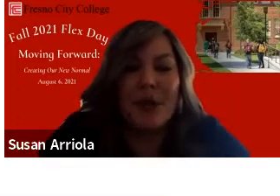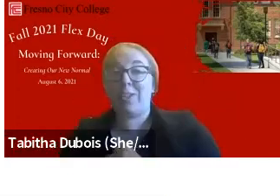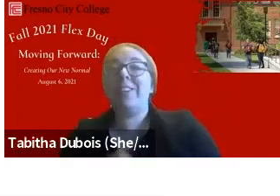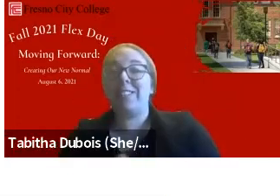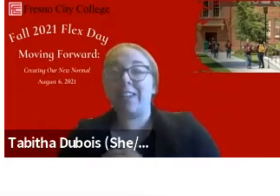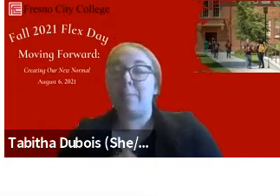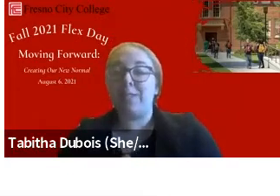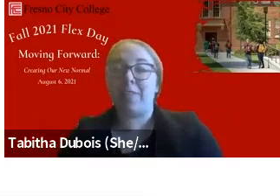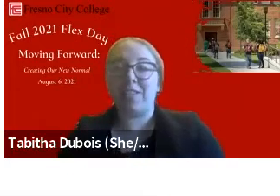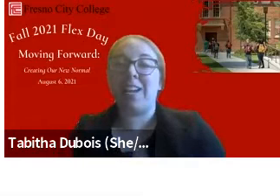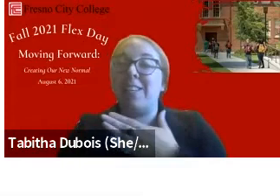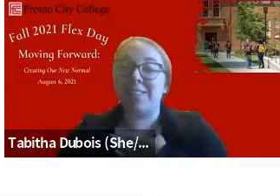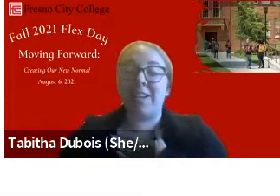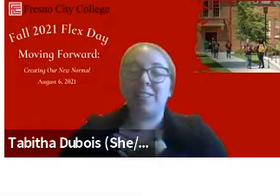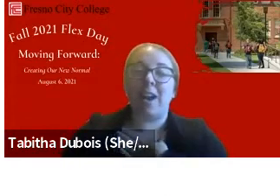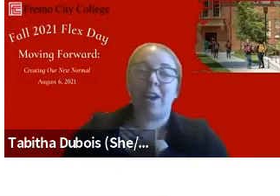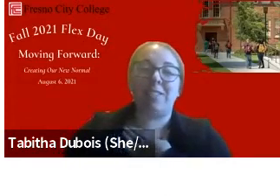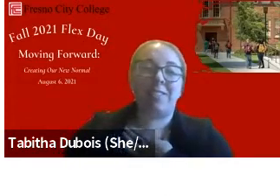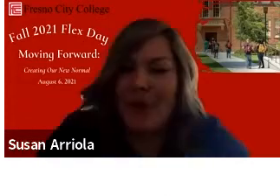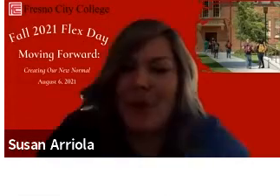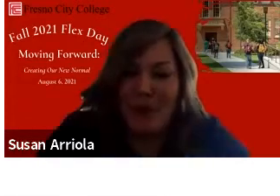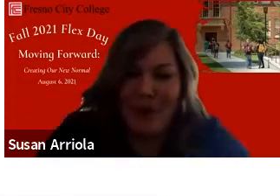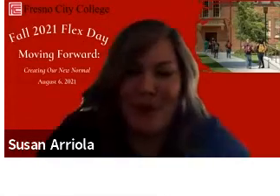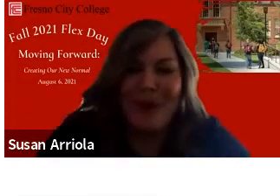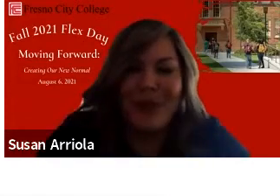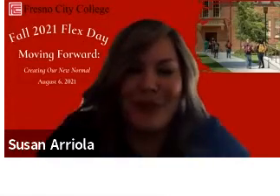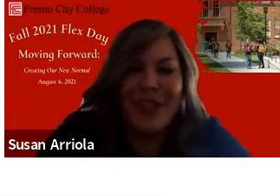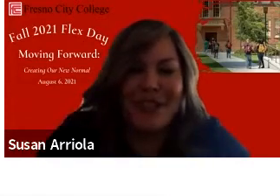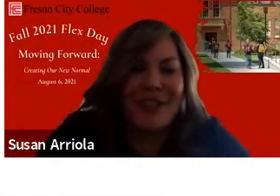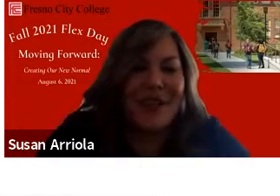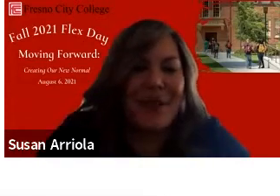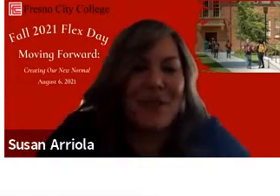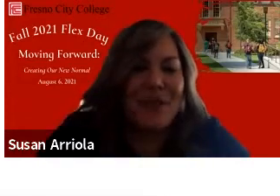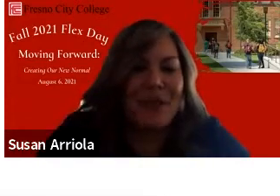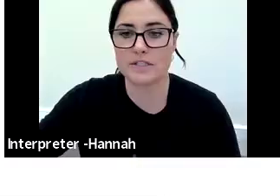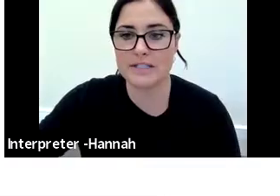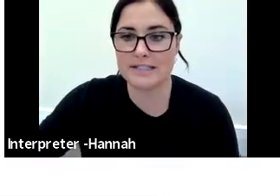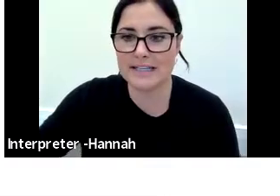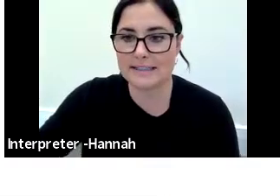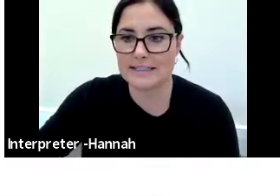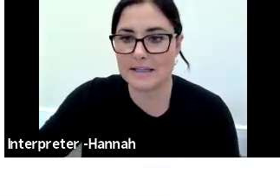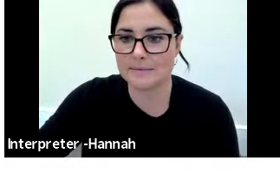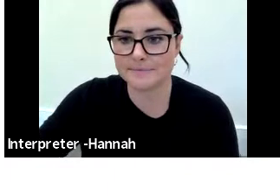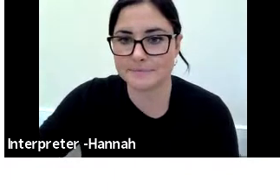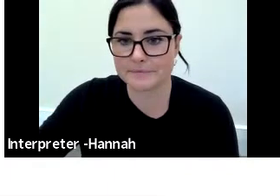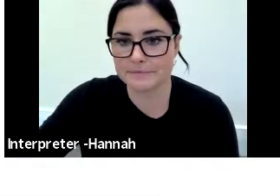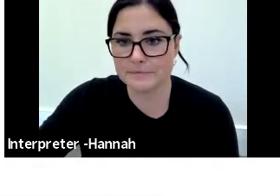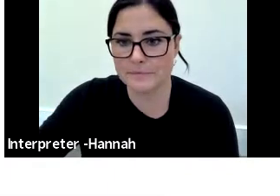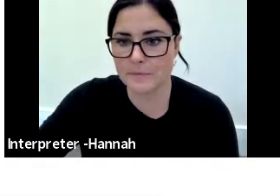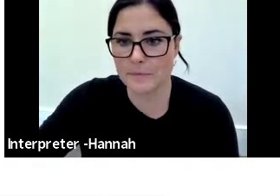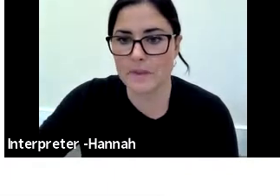is a great question because it happens Yes. often. It's Instructors may say- set up by IT. Yes. I have a quick question. This is Nancy.